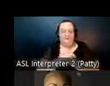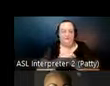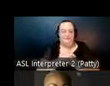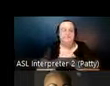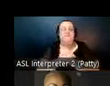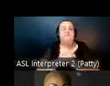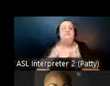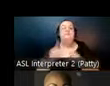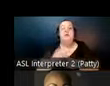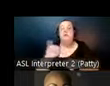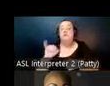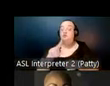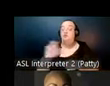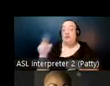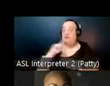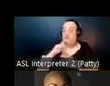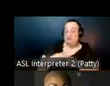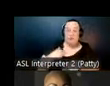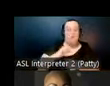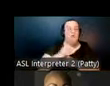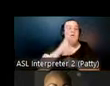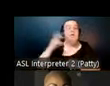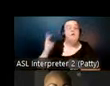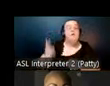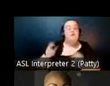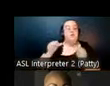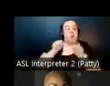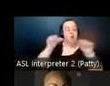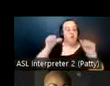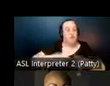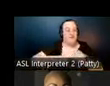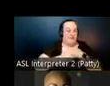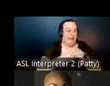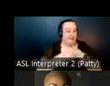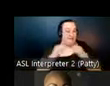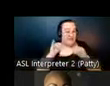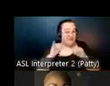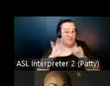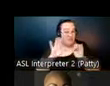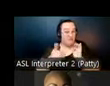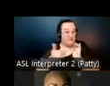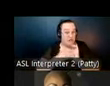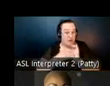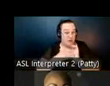As Julee said, I work for the Historic Architecture, Conservation and Engineering Center.